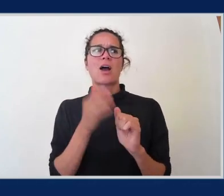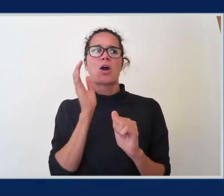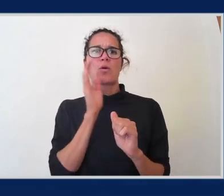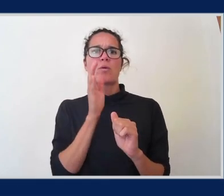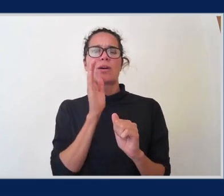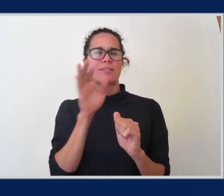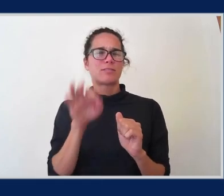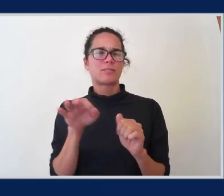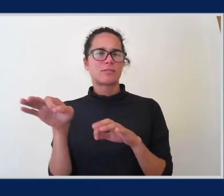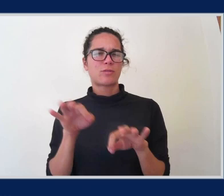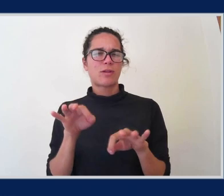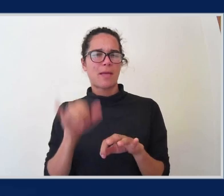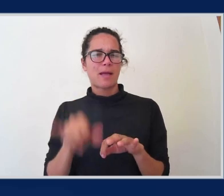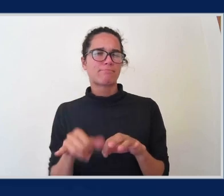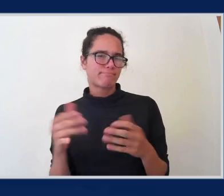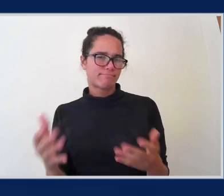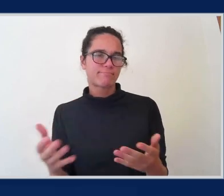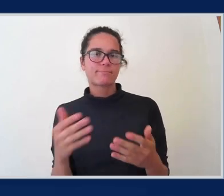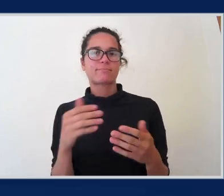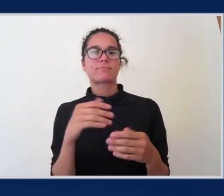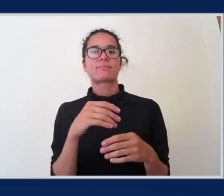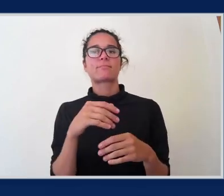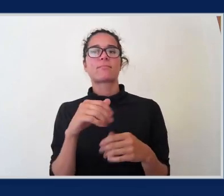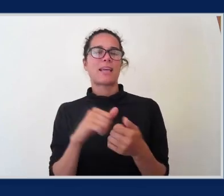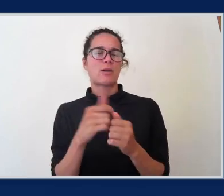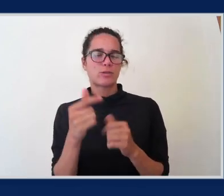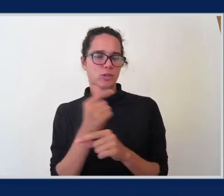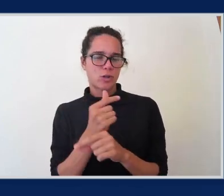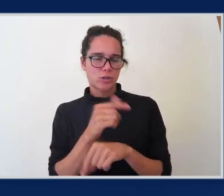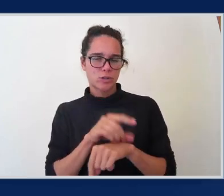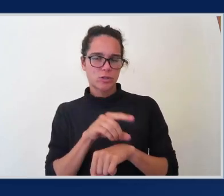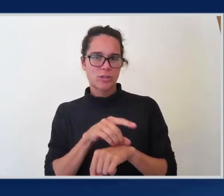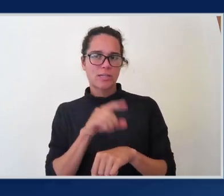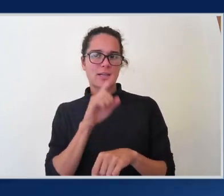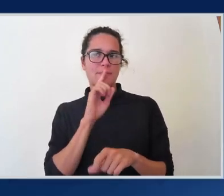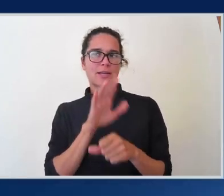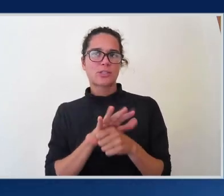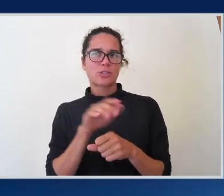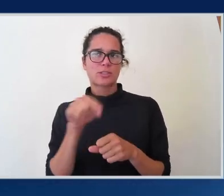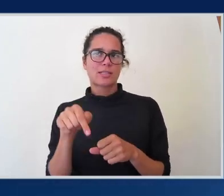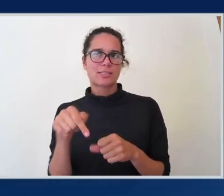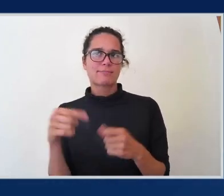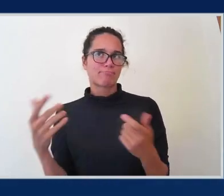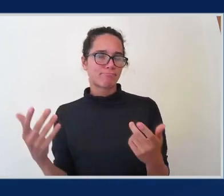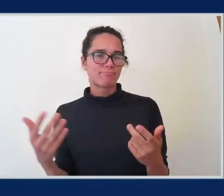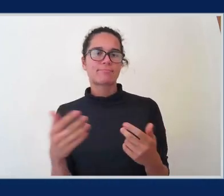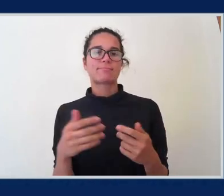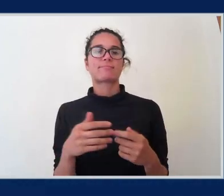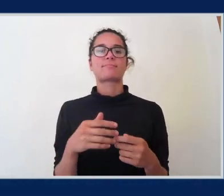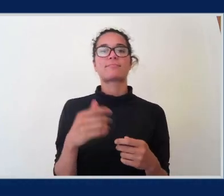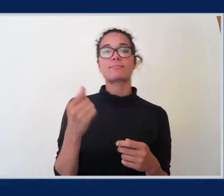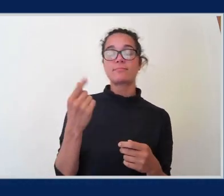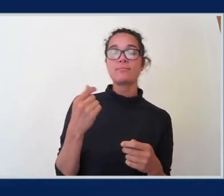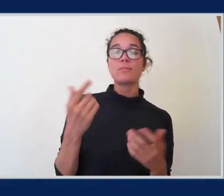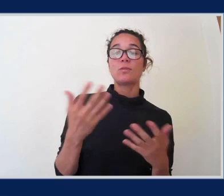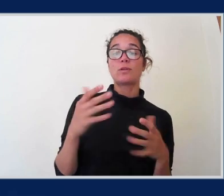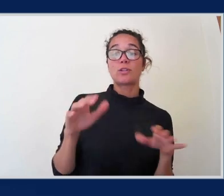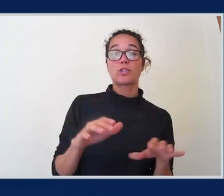Like, how's Guard Duty like making these? Yeah, so what it's doing is that it's